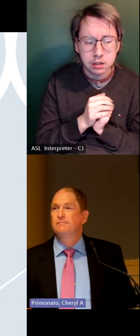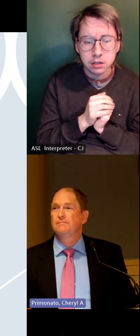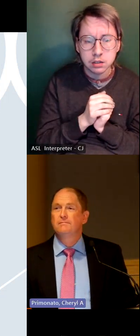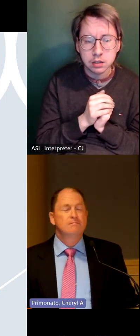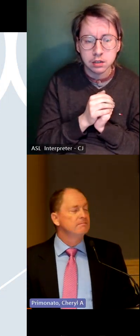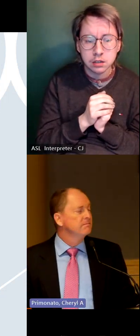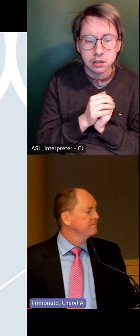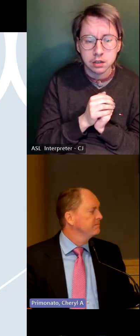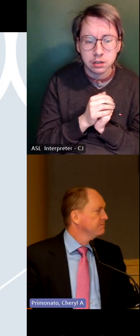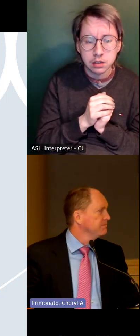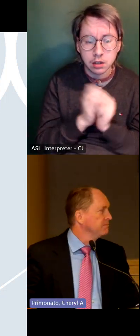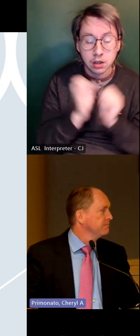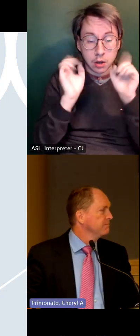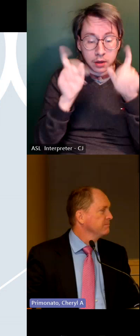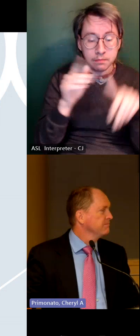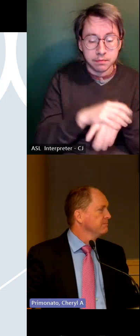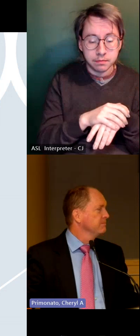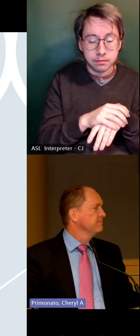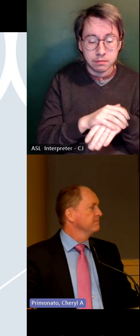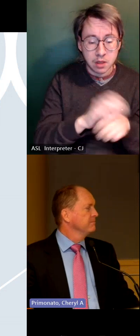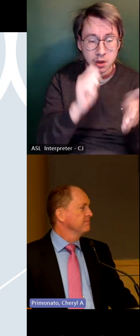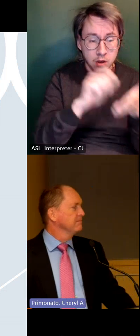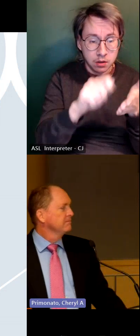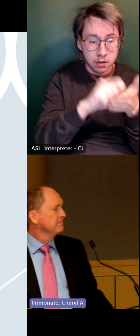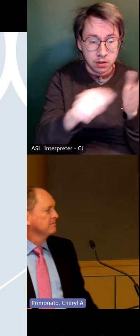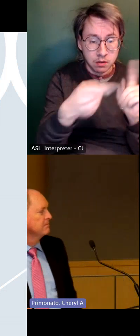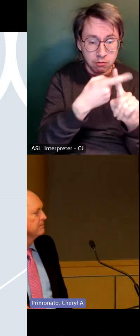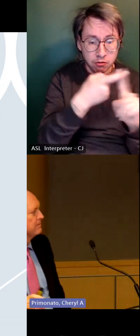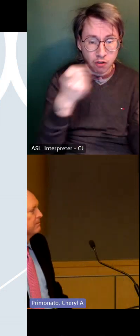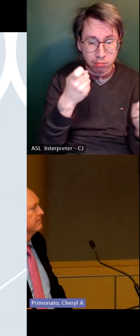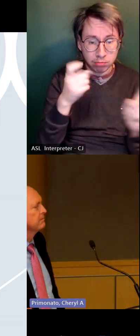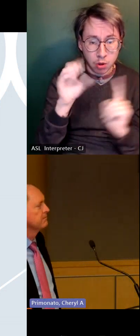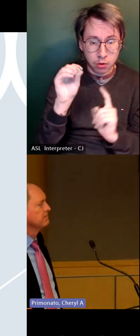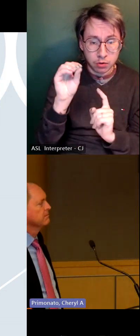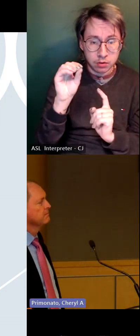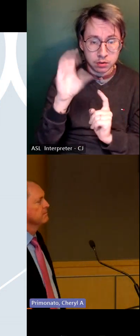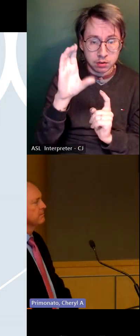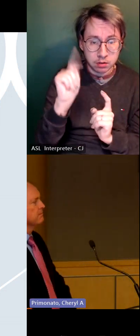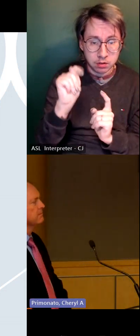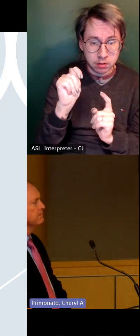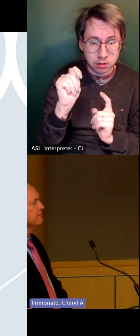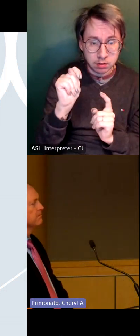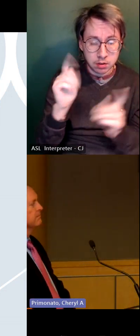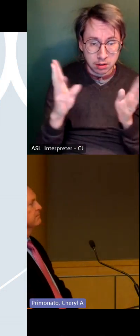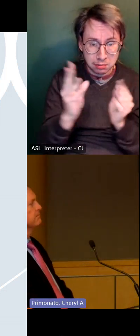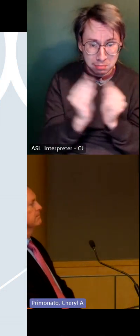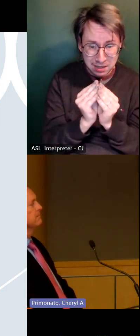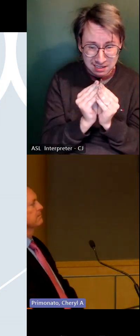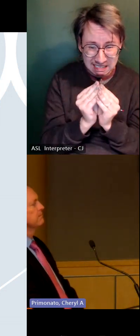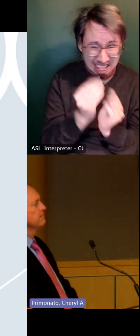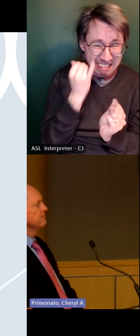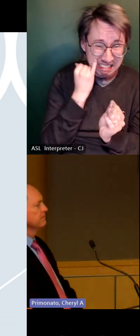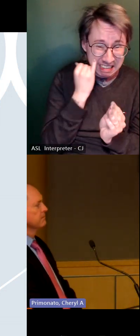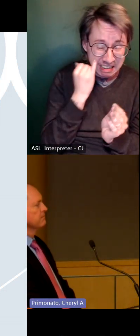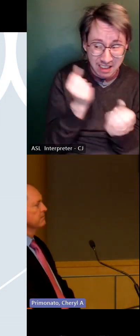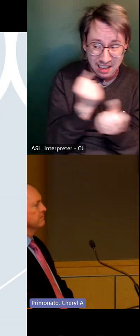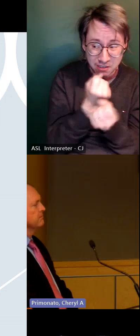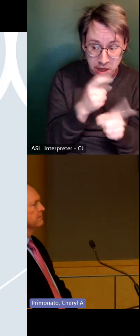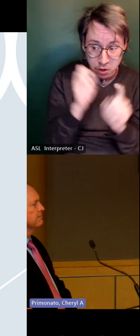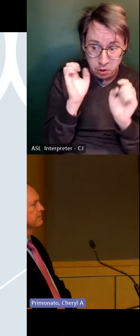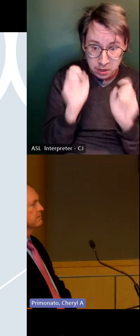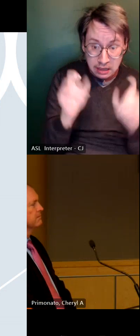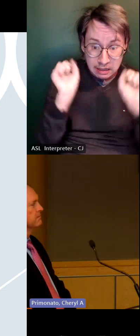The minutes from the October meeting of this committee have been circulated. Unless anyone has any questions or corrections, I'll ask for a motion to approve